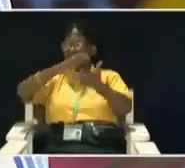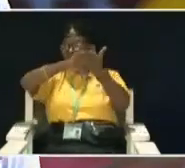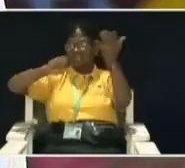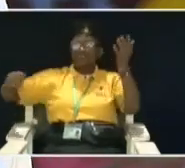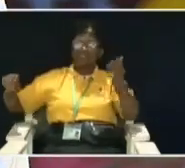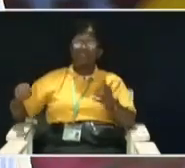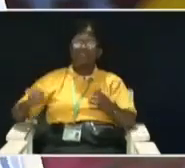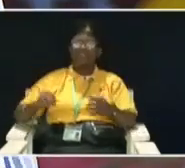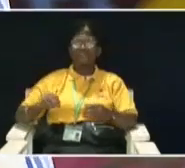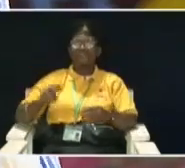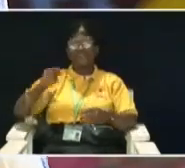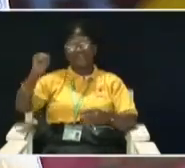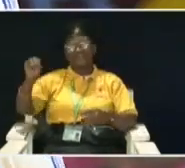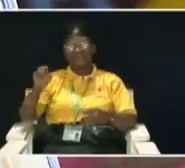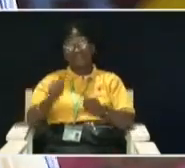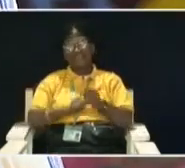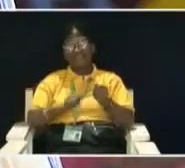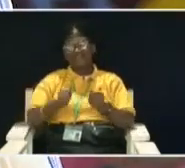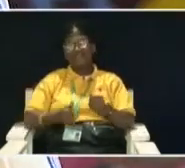shall be moved tonight.